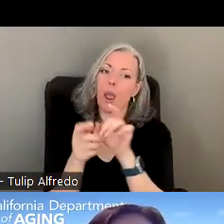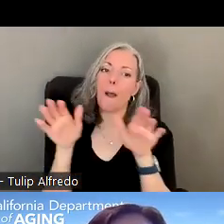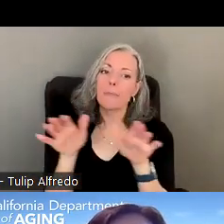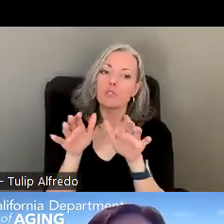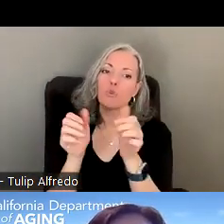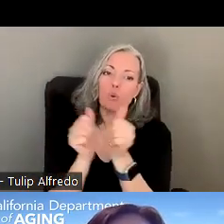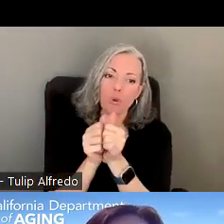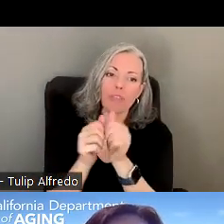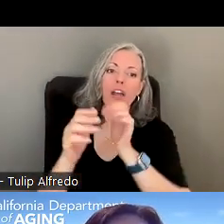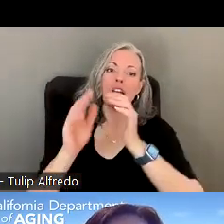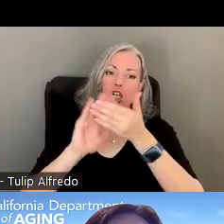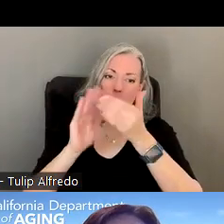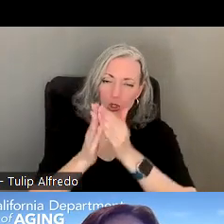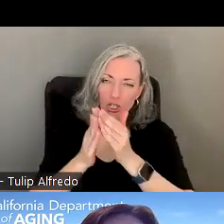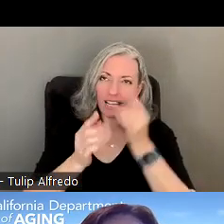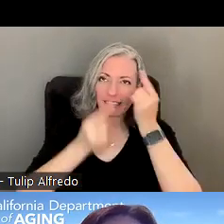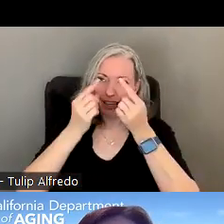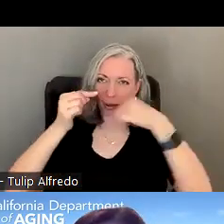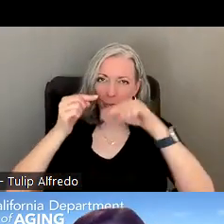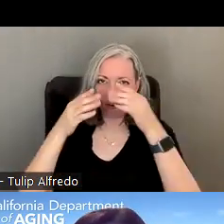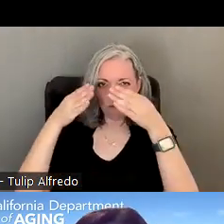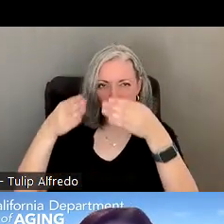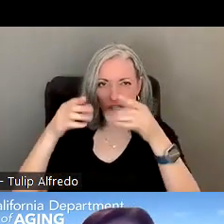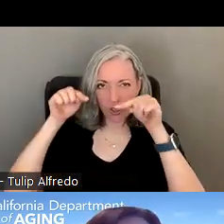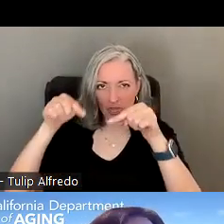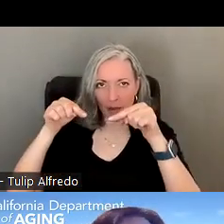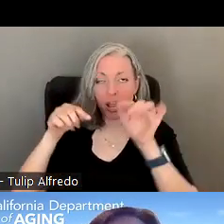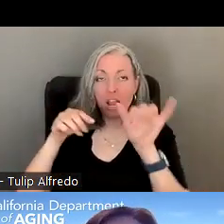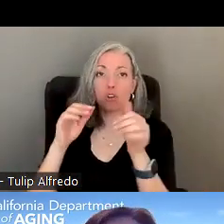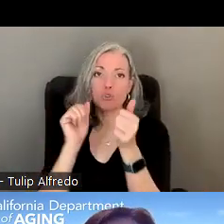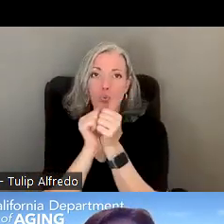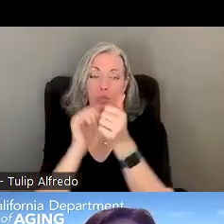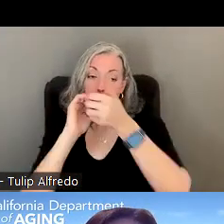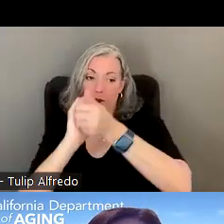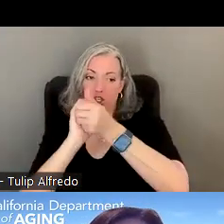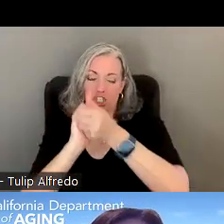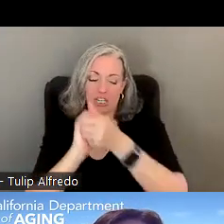with community in mind, centered, and in partnership. Next slide, please.